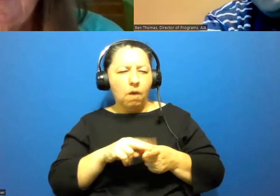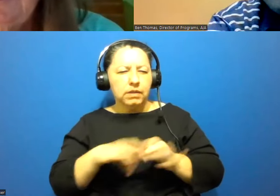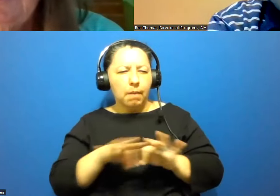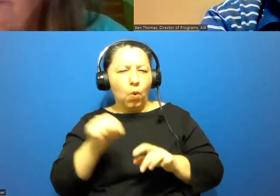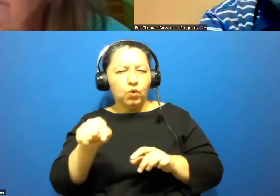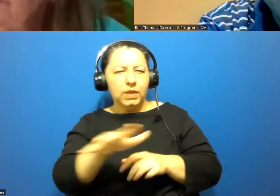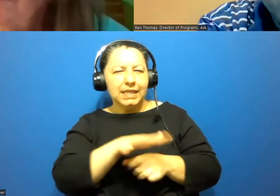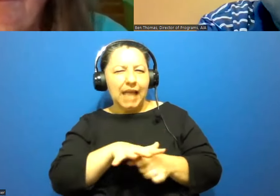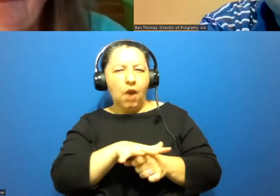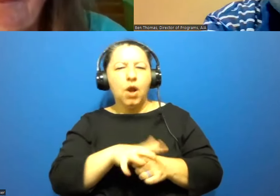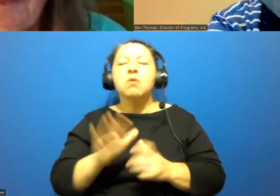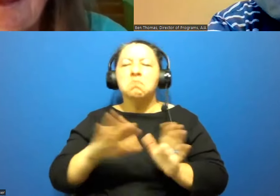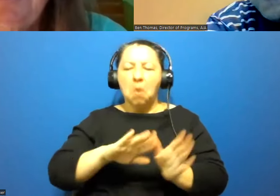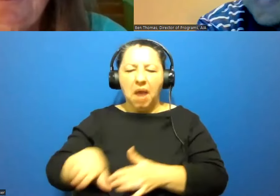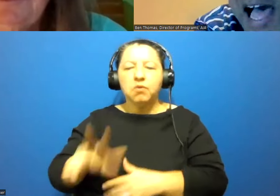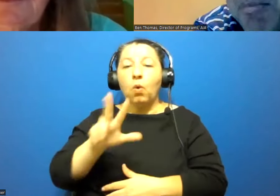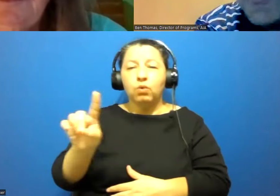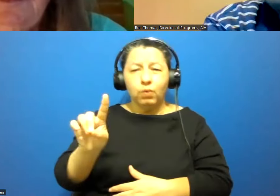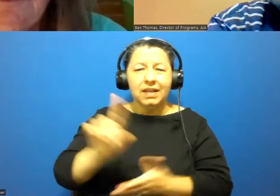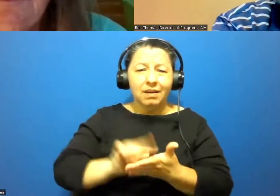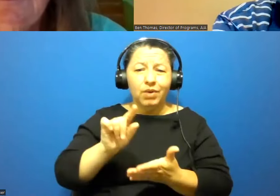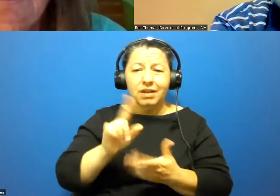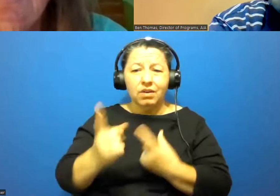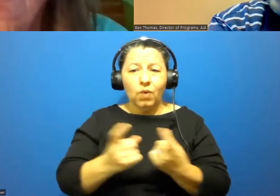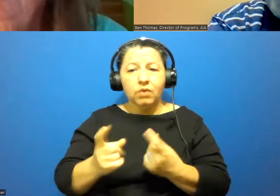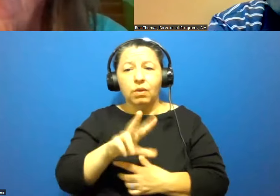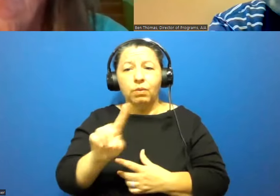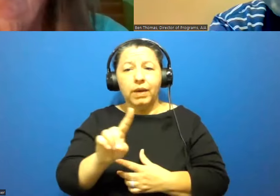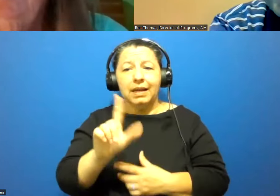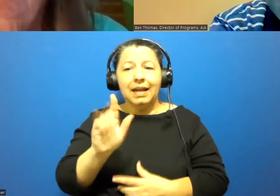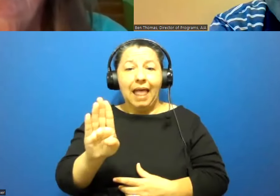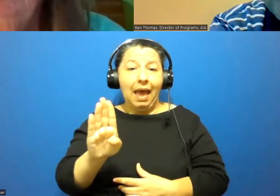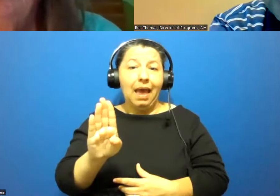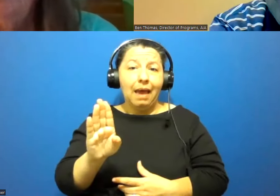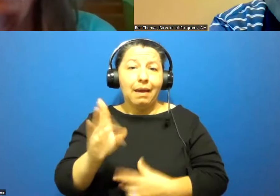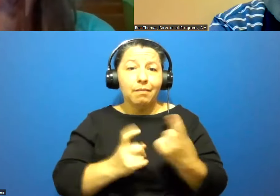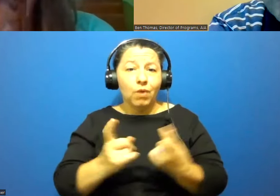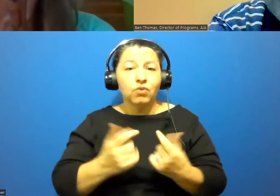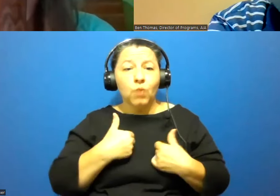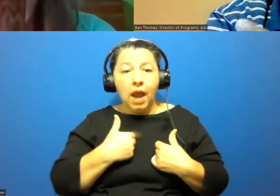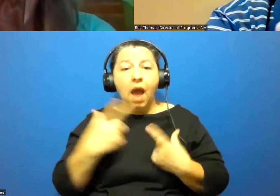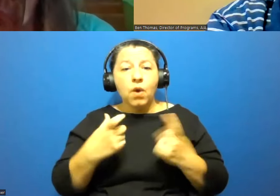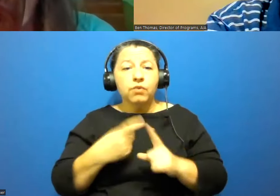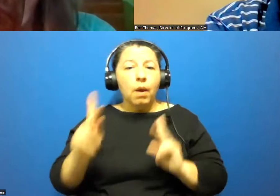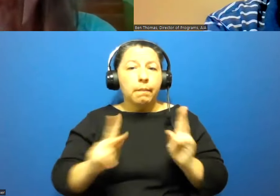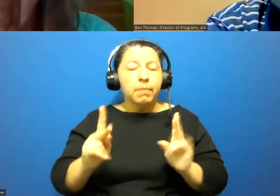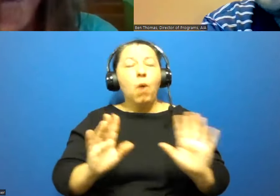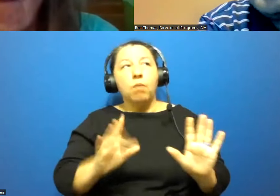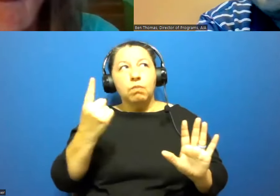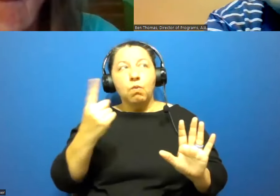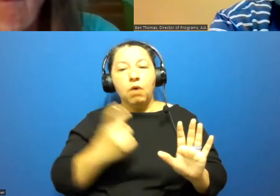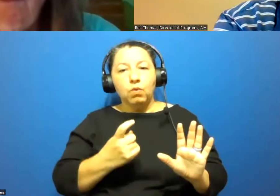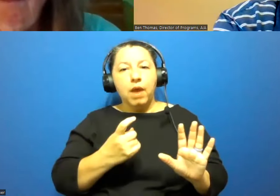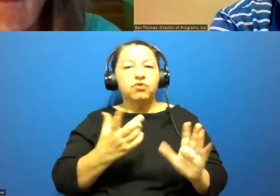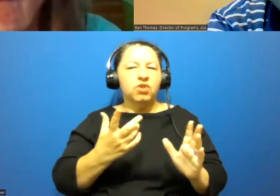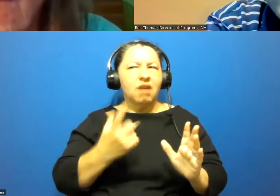3D questions, 3D printing questions and 3D lab questions. We have questions from folks who are, well, one of the questions which I thought was